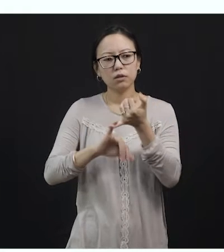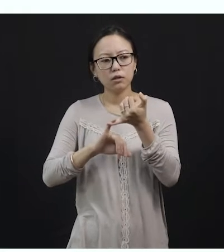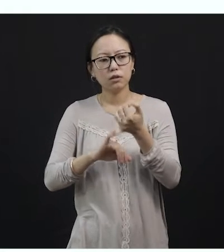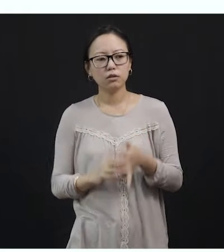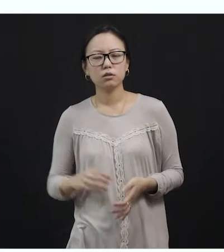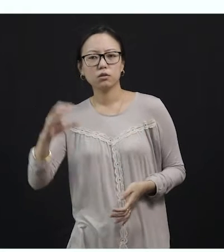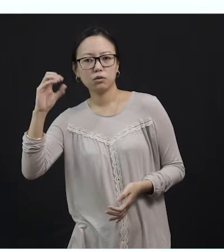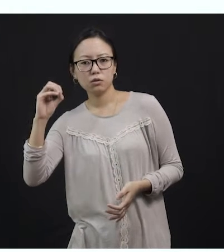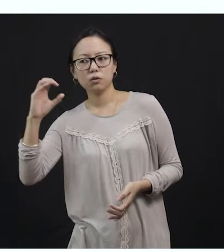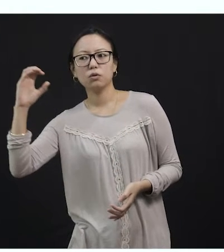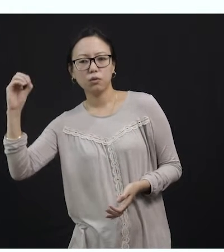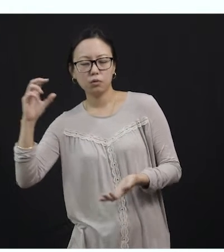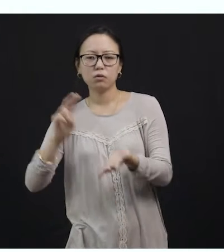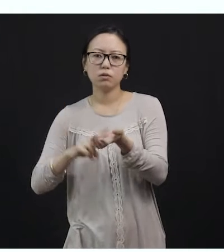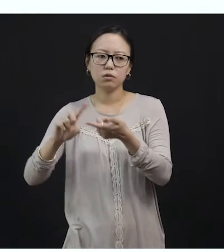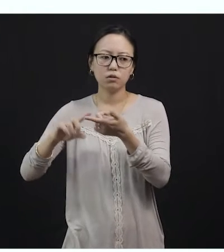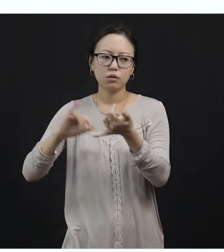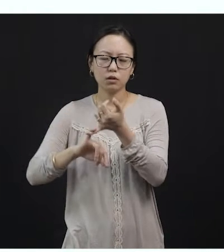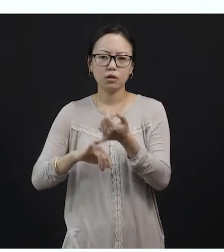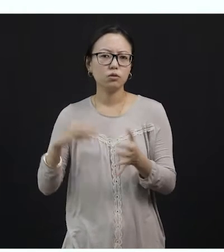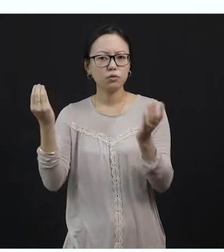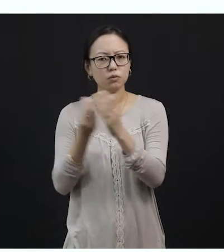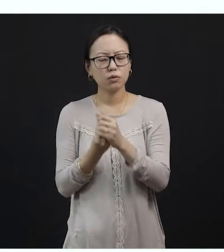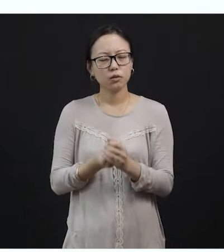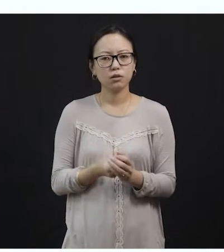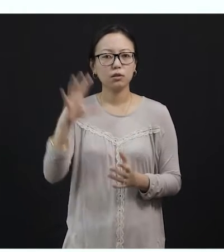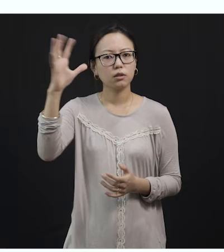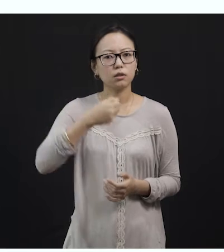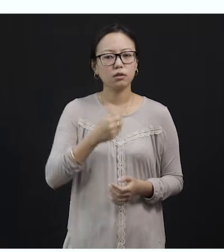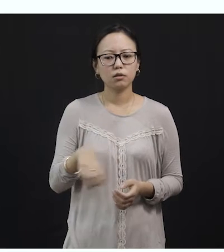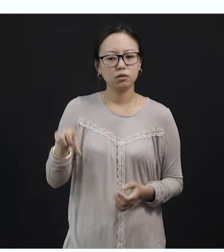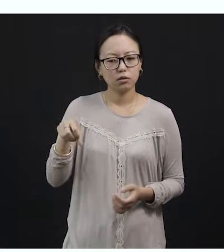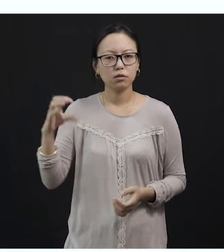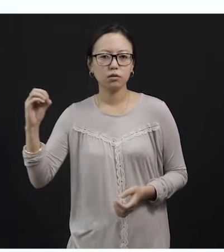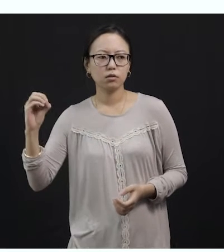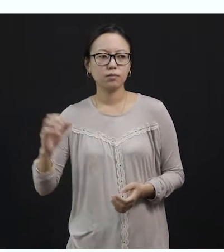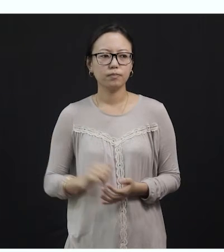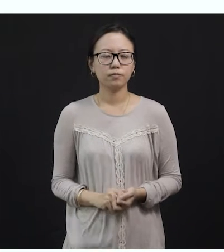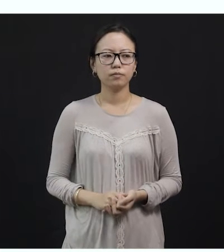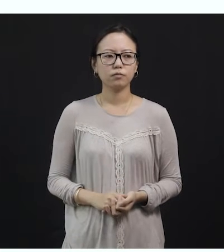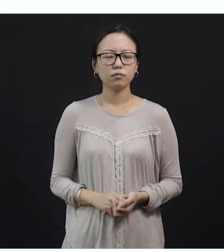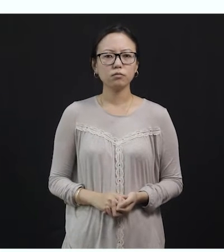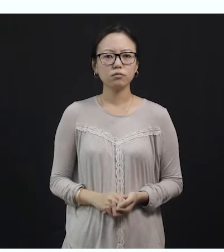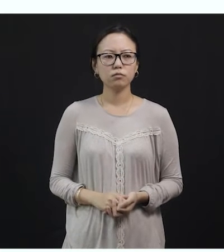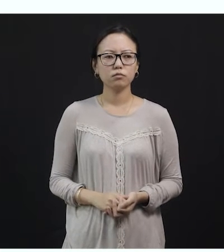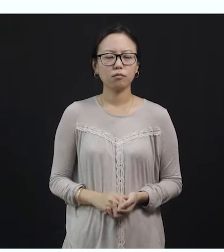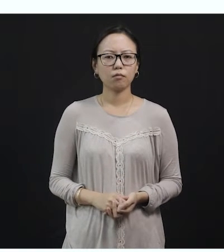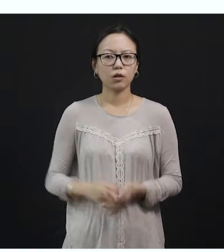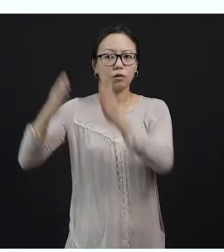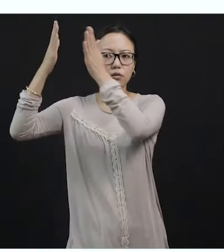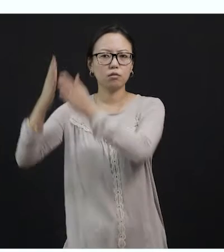you combine 9 and 0, you will get 90. All right, children? So, let's look at these numbers.